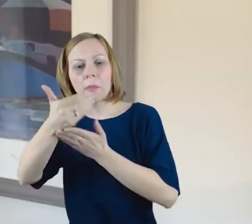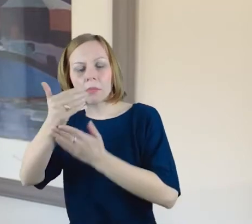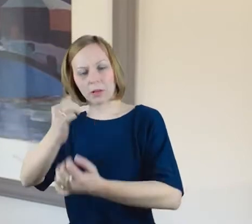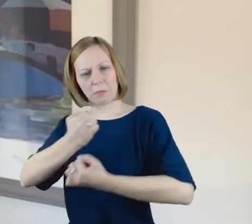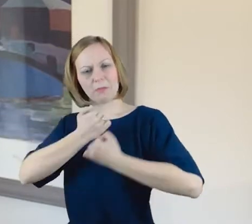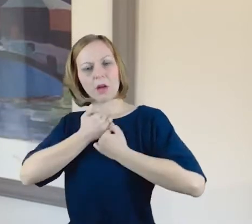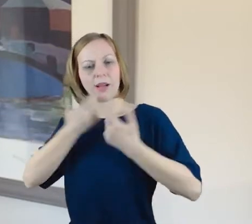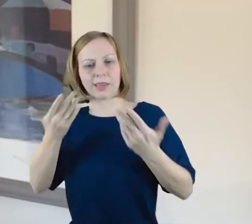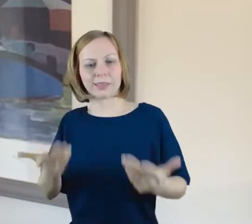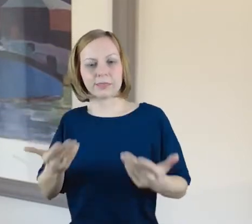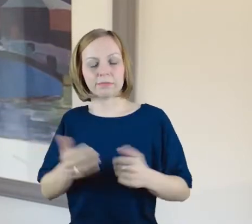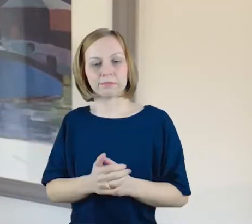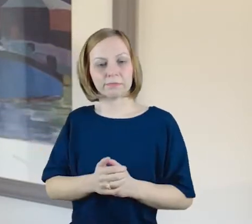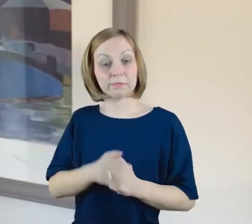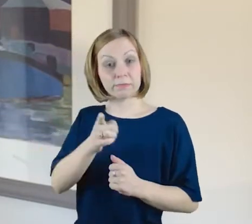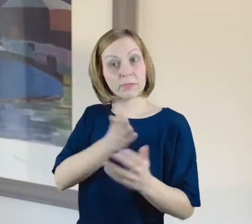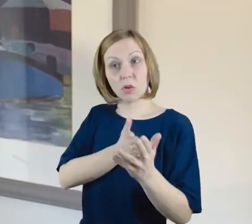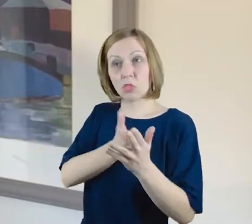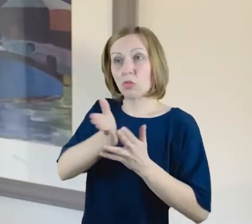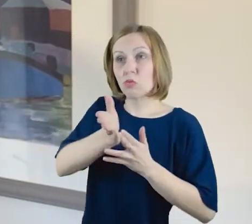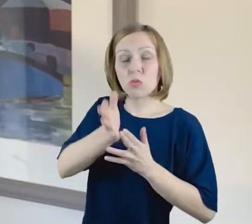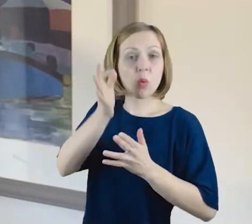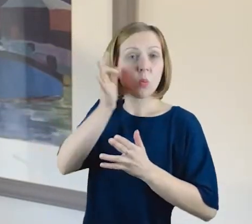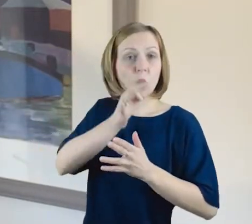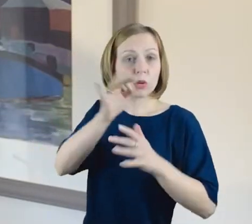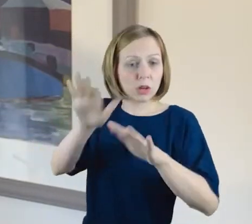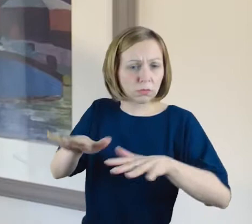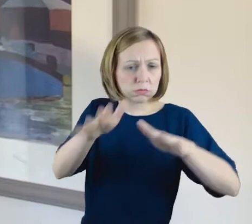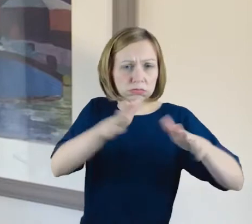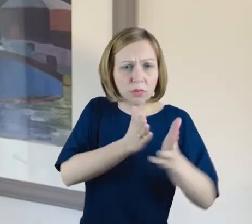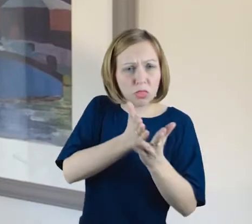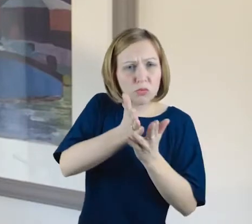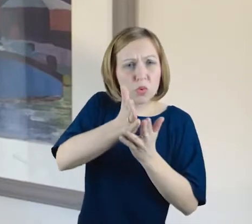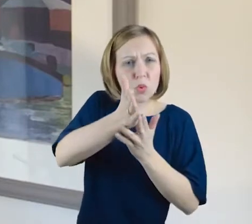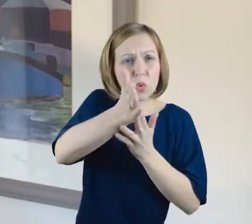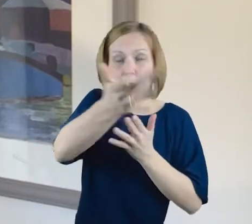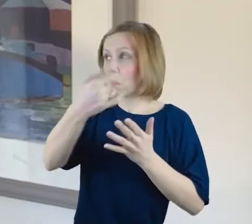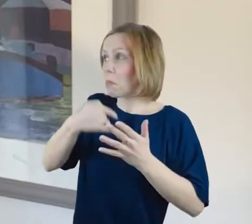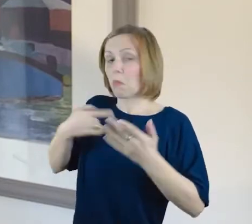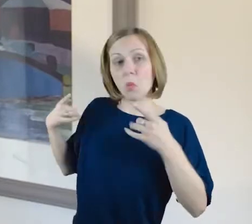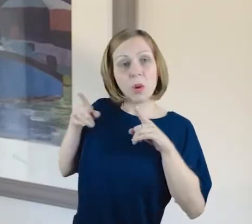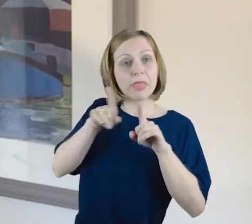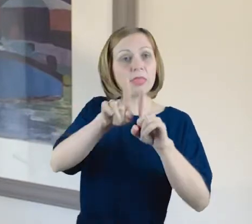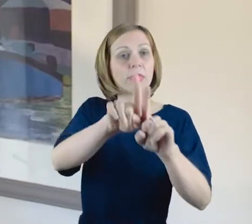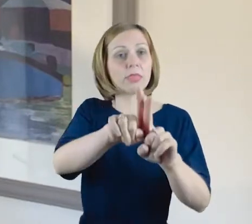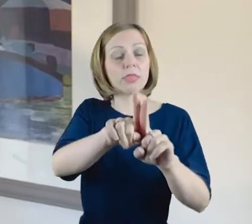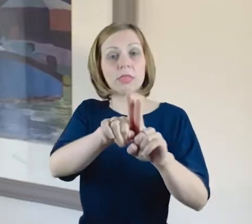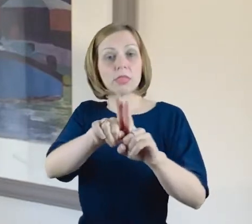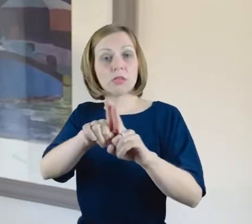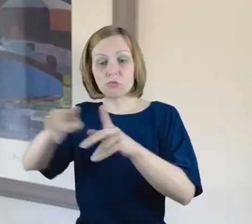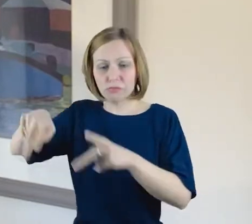When you pass through the waters, I will be with you, and through the rivers, they will not overwhelm you. And when you walk through